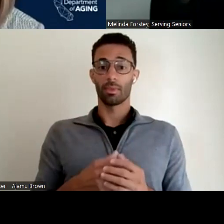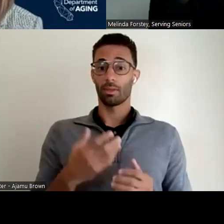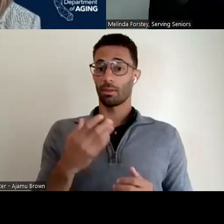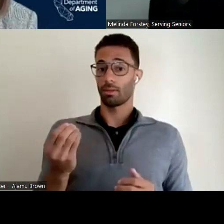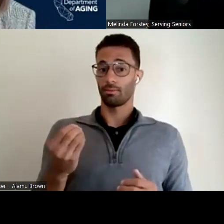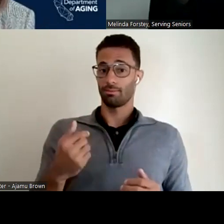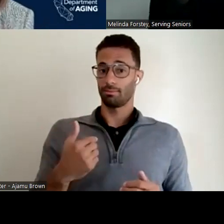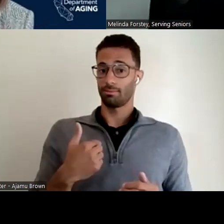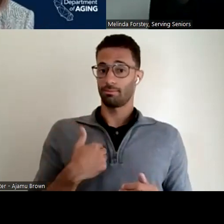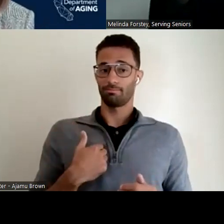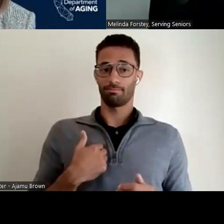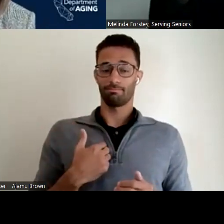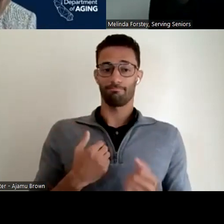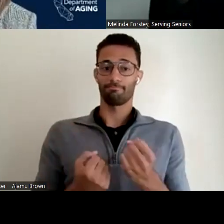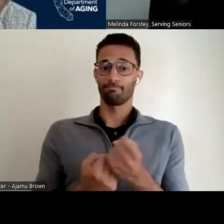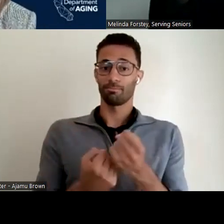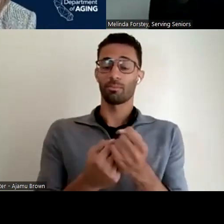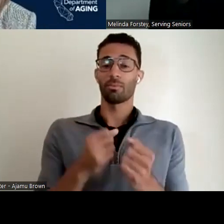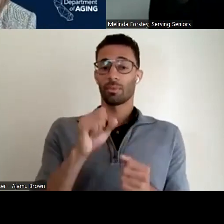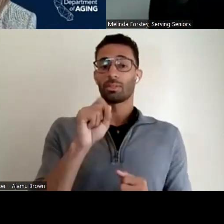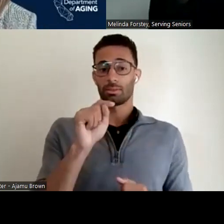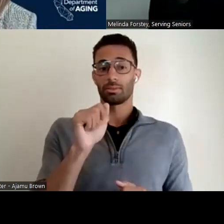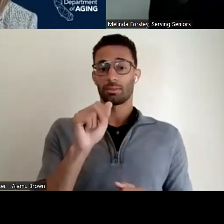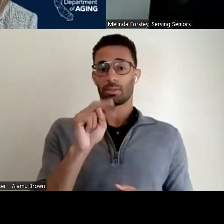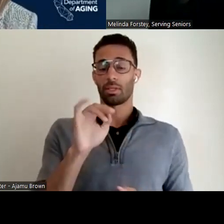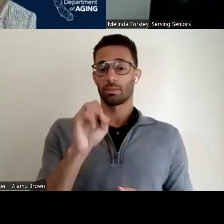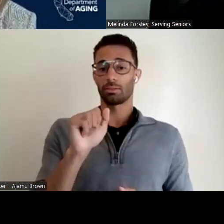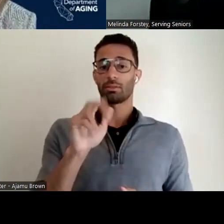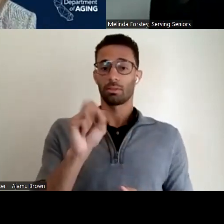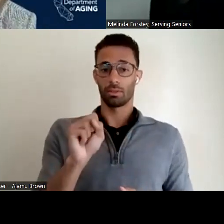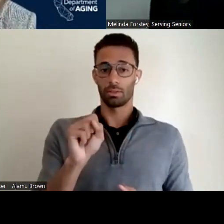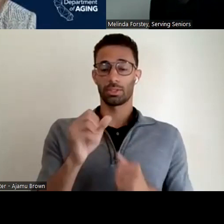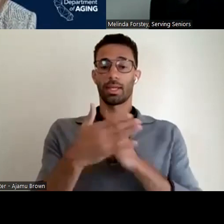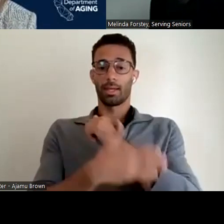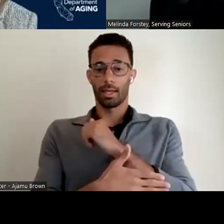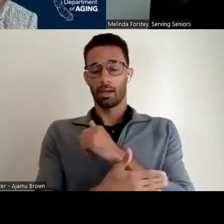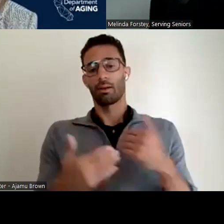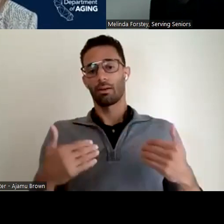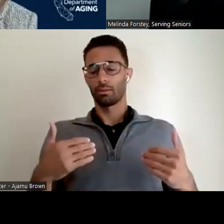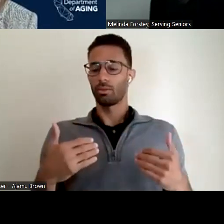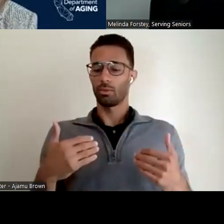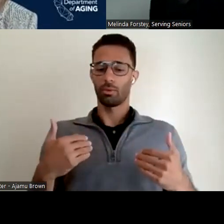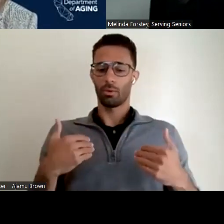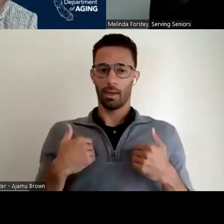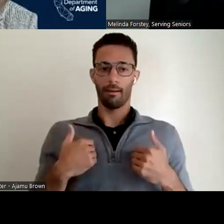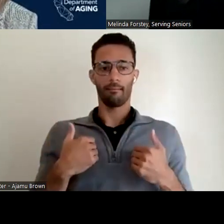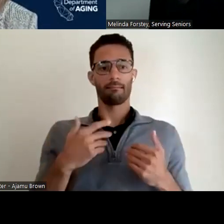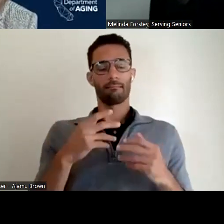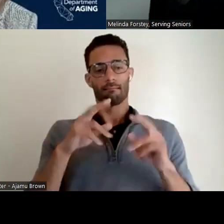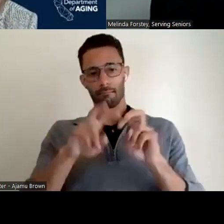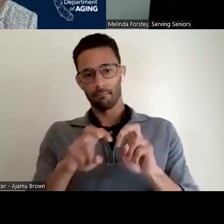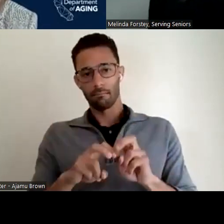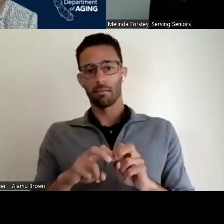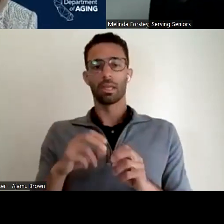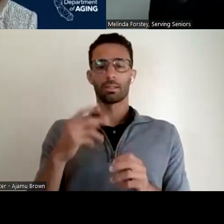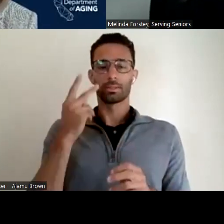program get some money for evaluation, so that we can have a meaningful conversation about what are the best practices, what works and